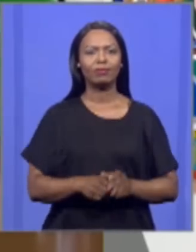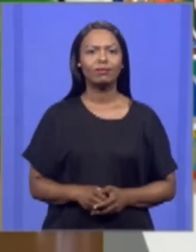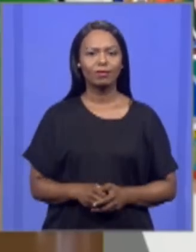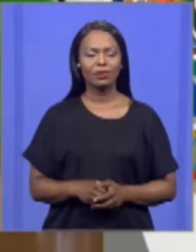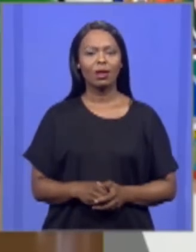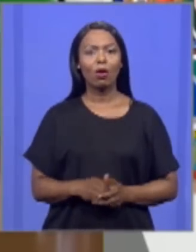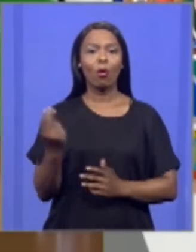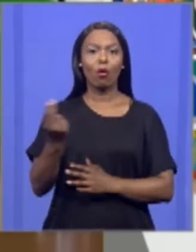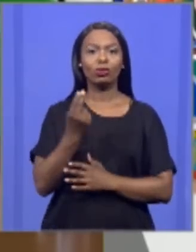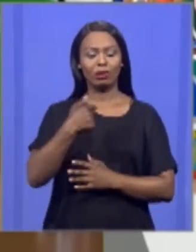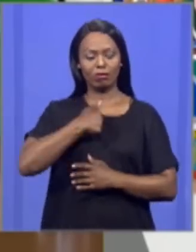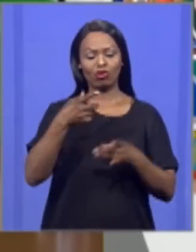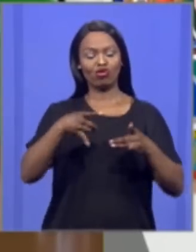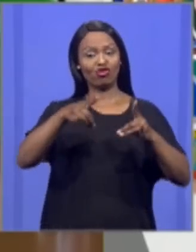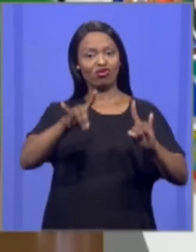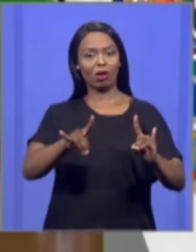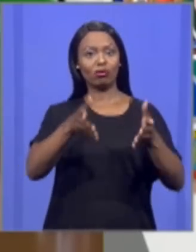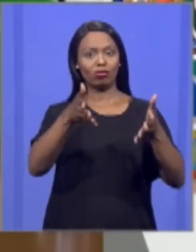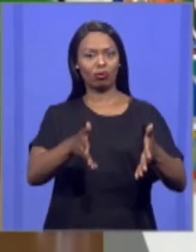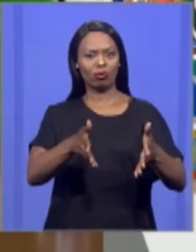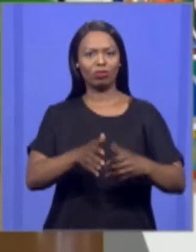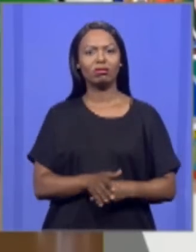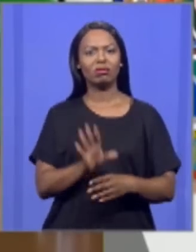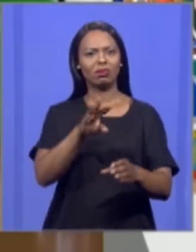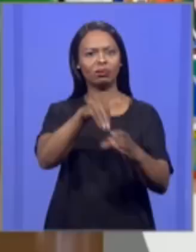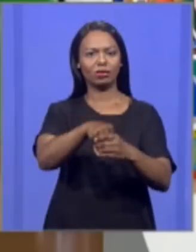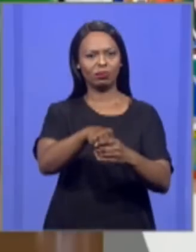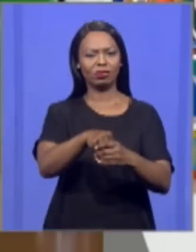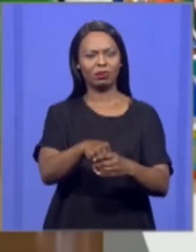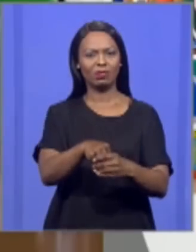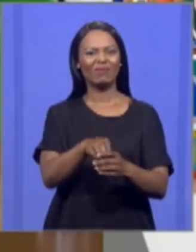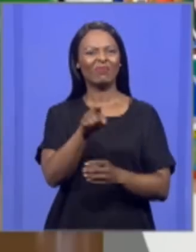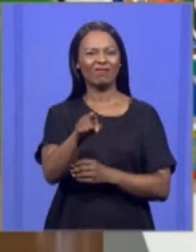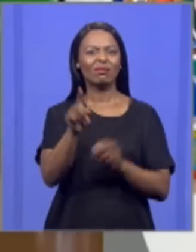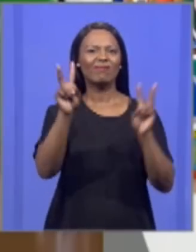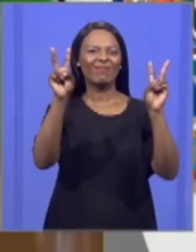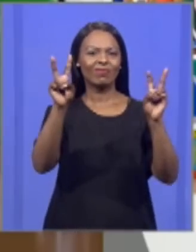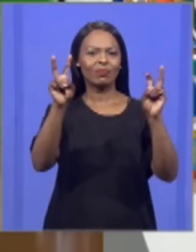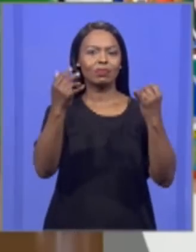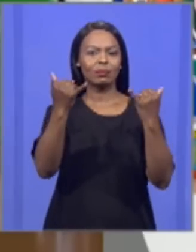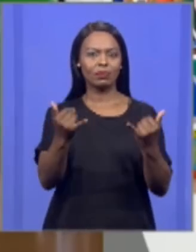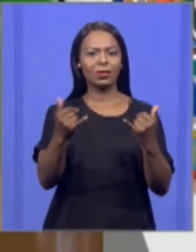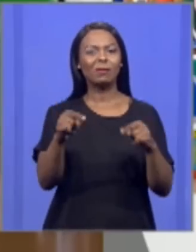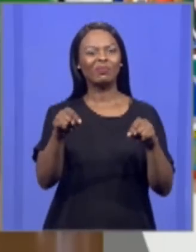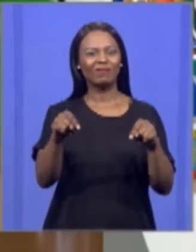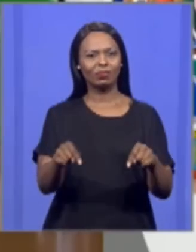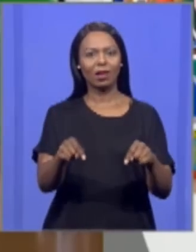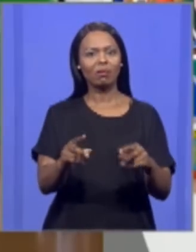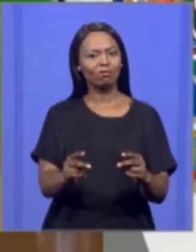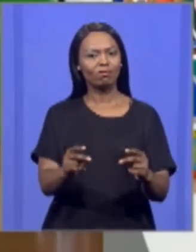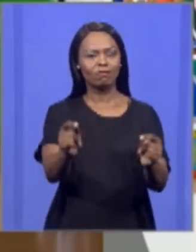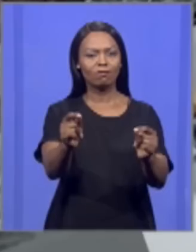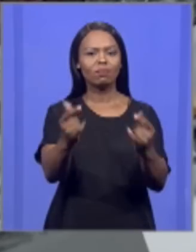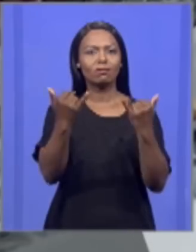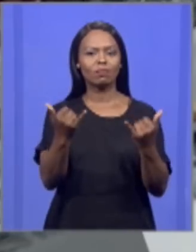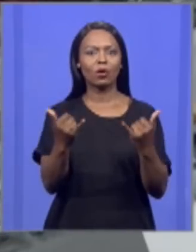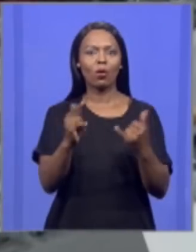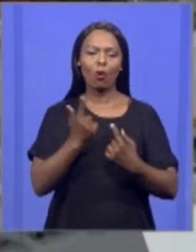And as the chair, we join calls for the immediate, and all of